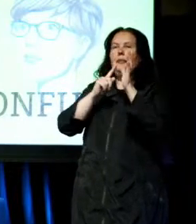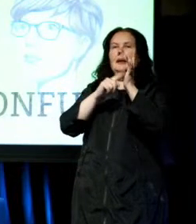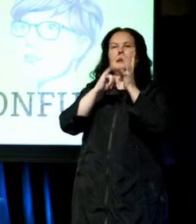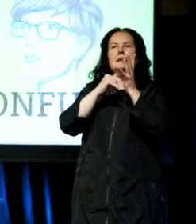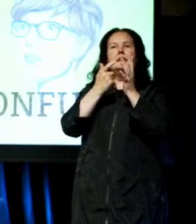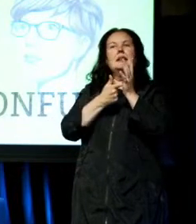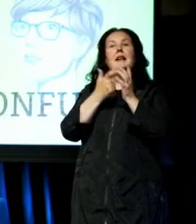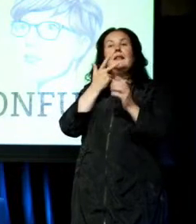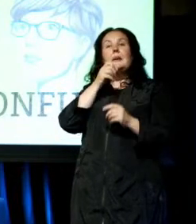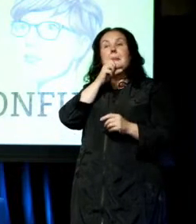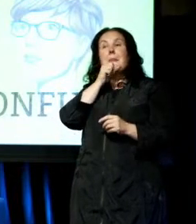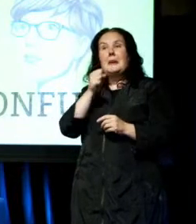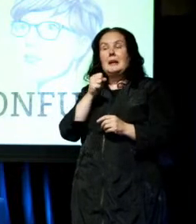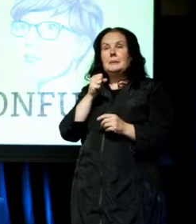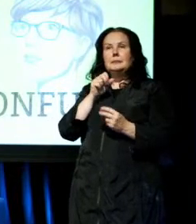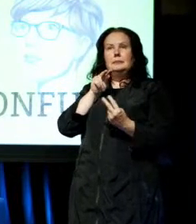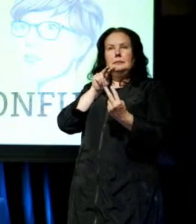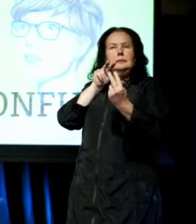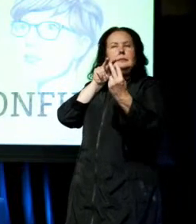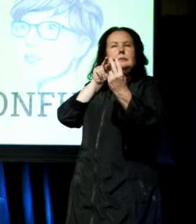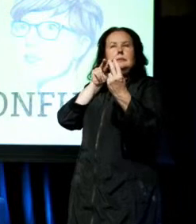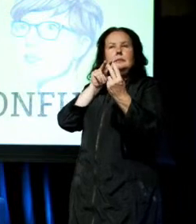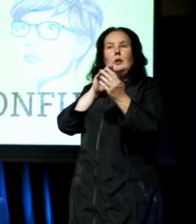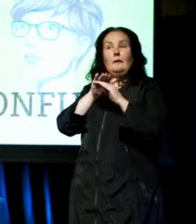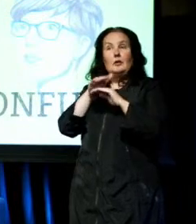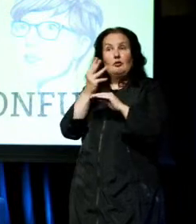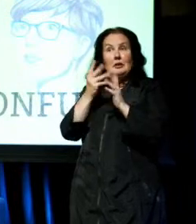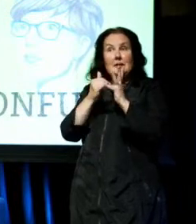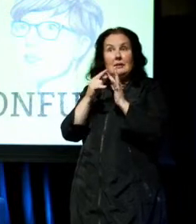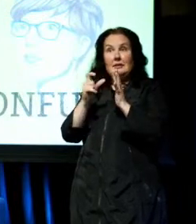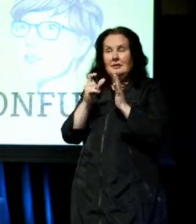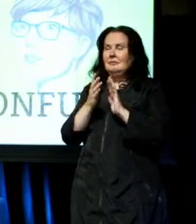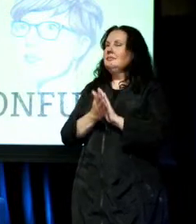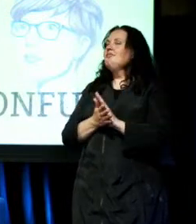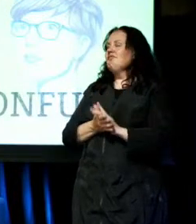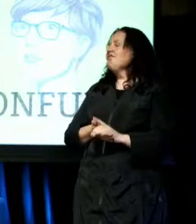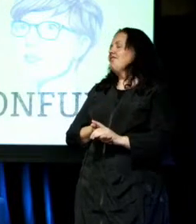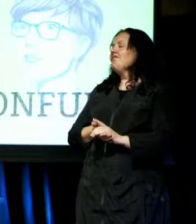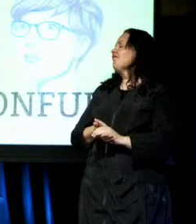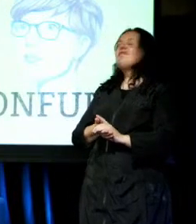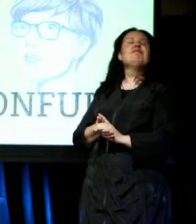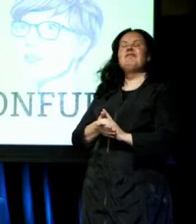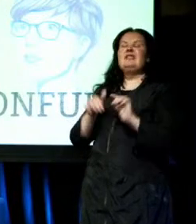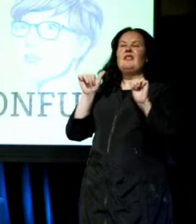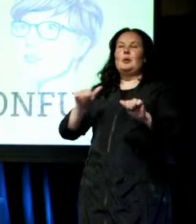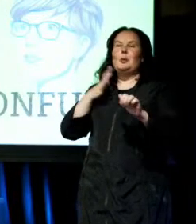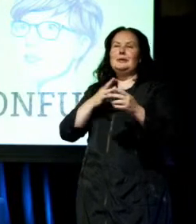stares at you, if two men stare at each other for more than 3 seconds, they're gonna they want fuck. To have sex.